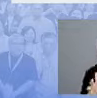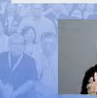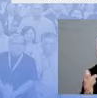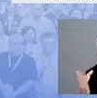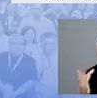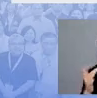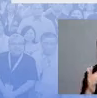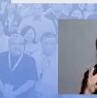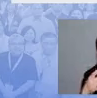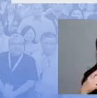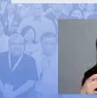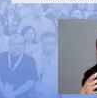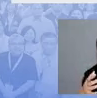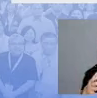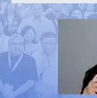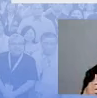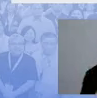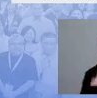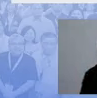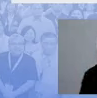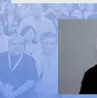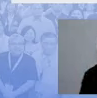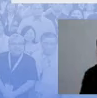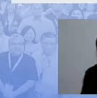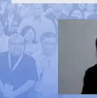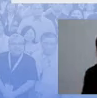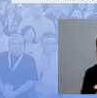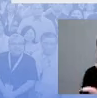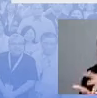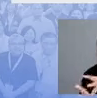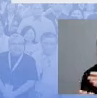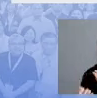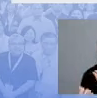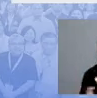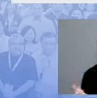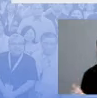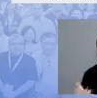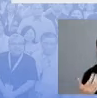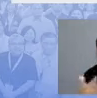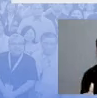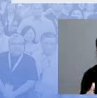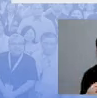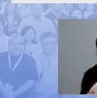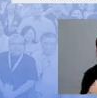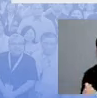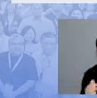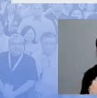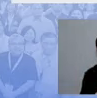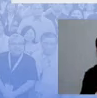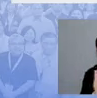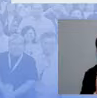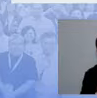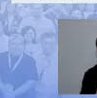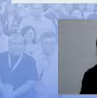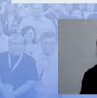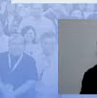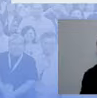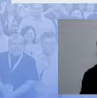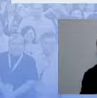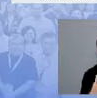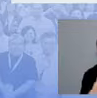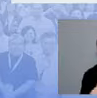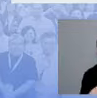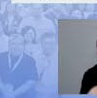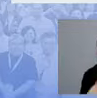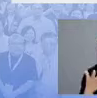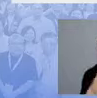local coordinators in 55 locations where they deliver the policy solution agenda in 55 locations mainly. We have neighborhood